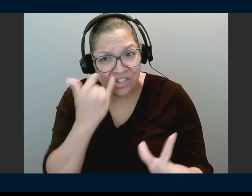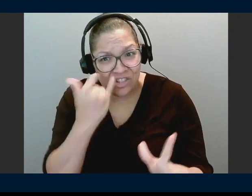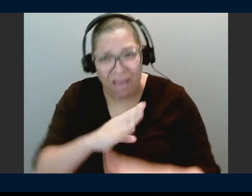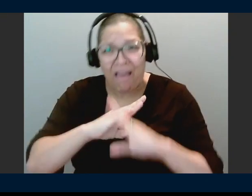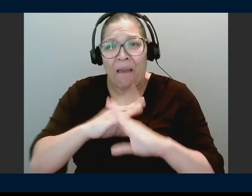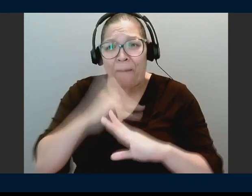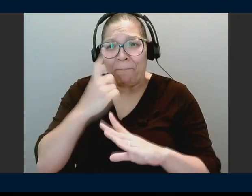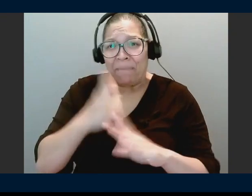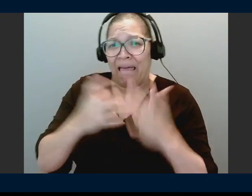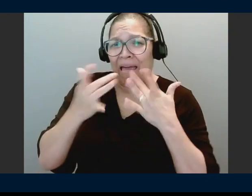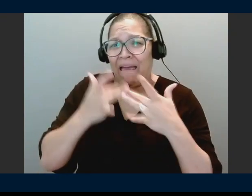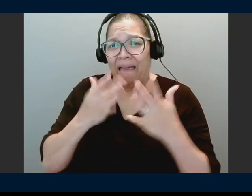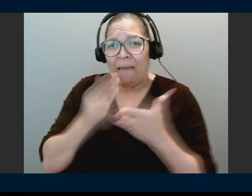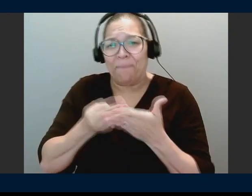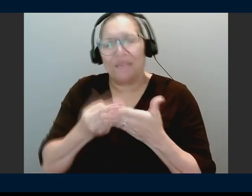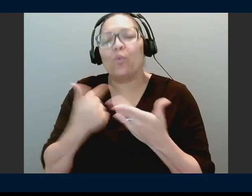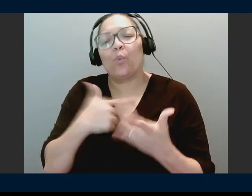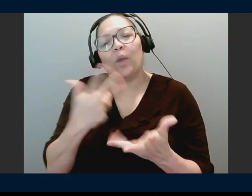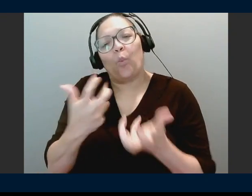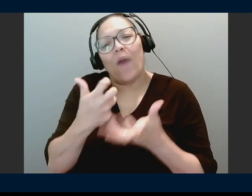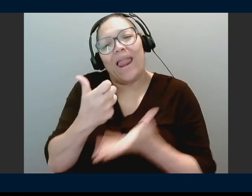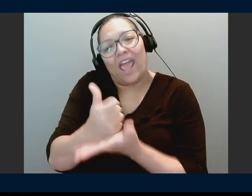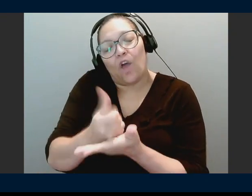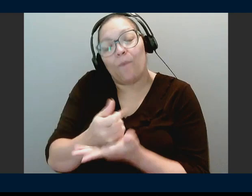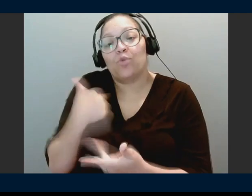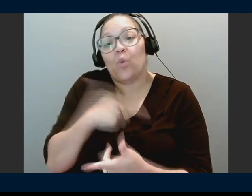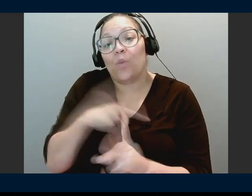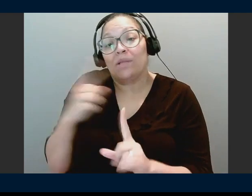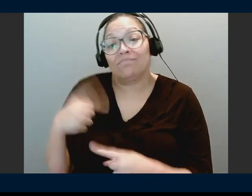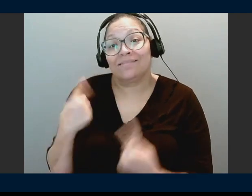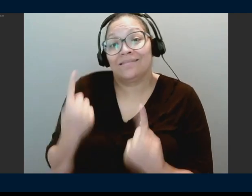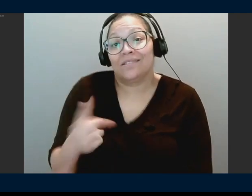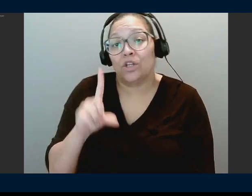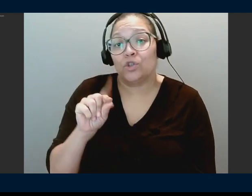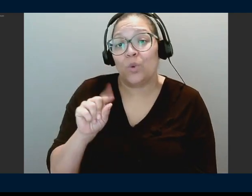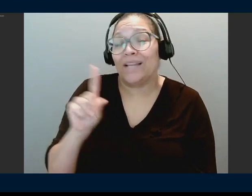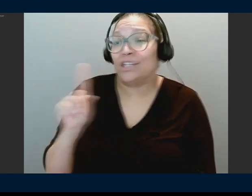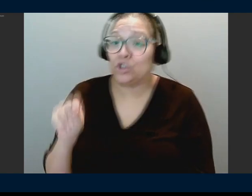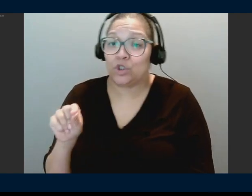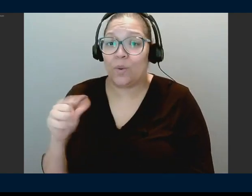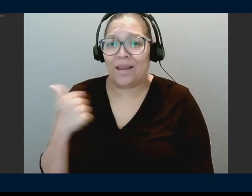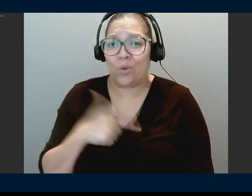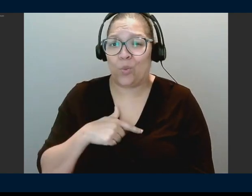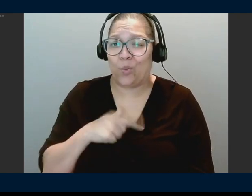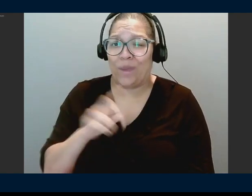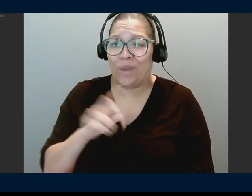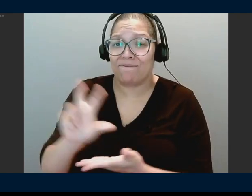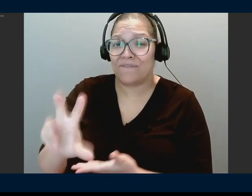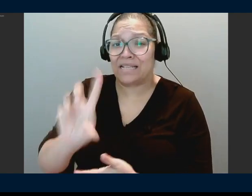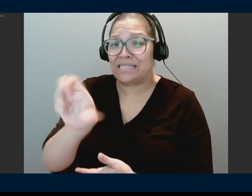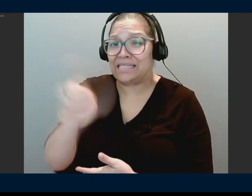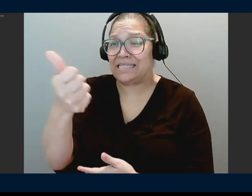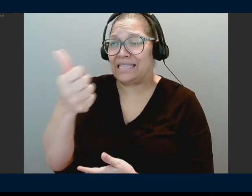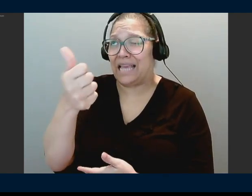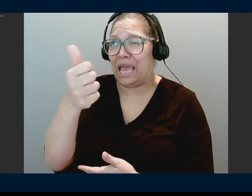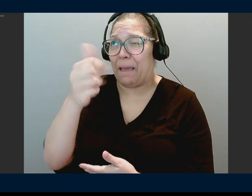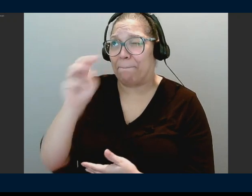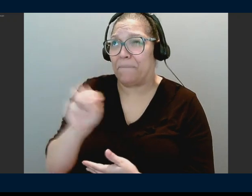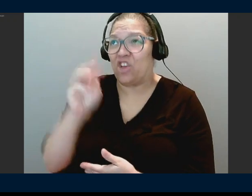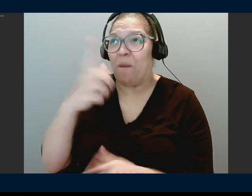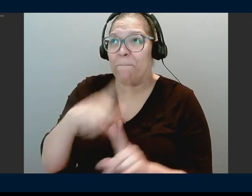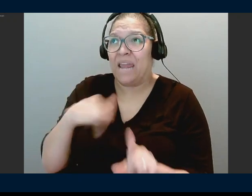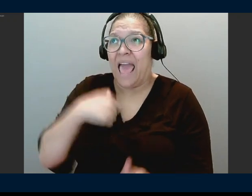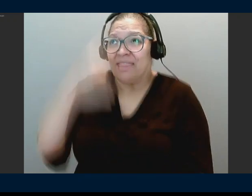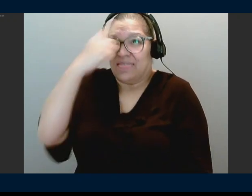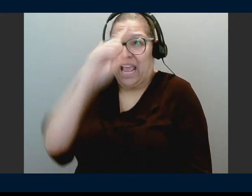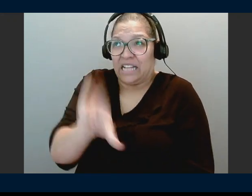that. We have been operating since 2020. We've invested over $10 million. I think that number is now 10.3 million because I made these slides